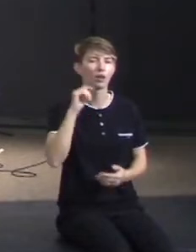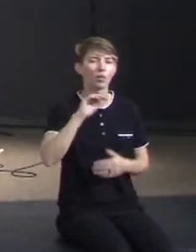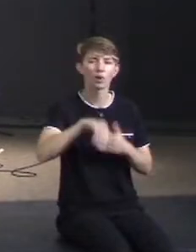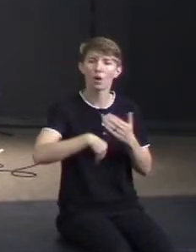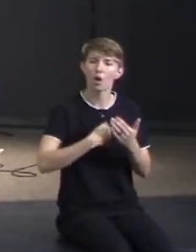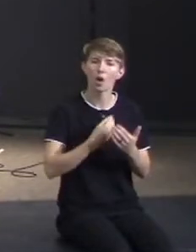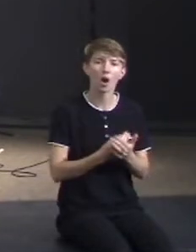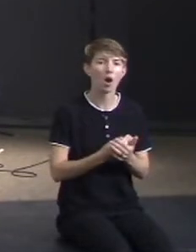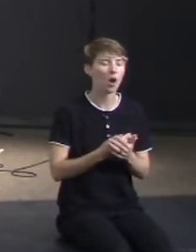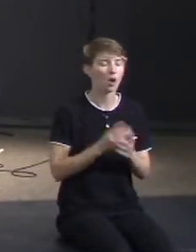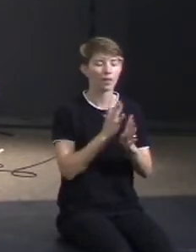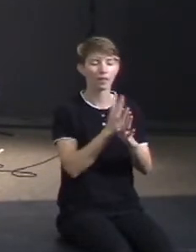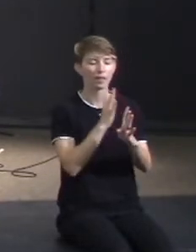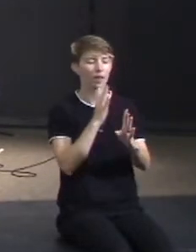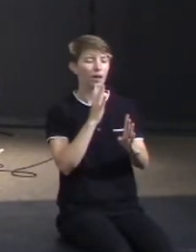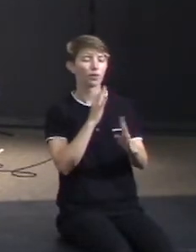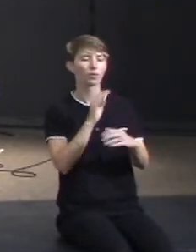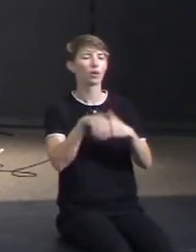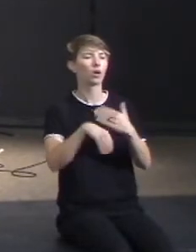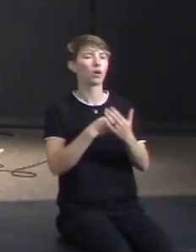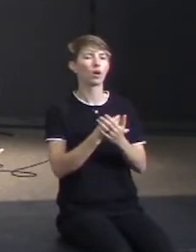We're all heading somewhere.